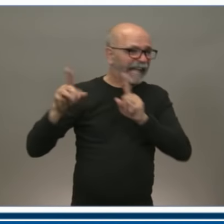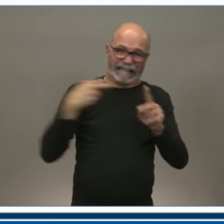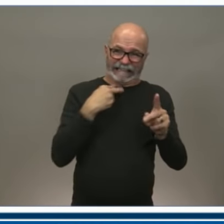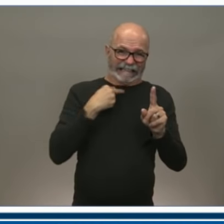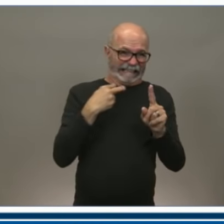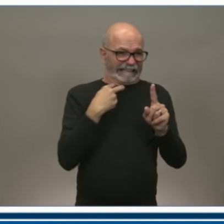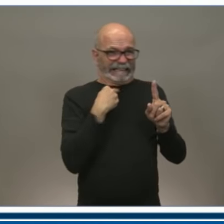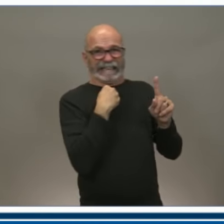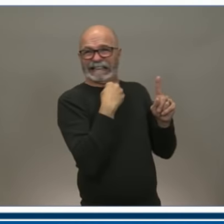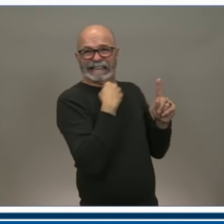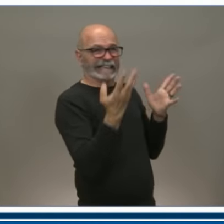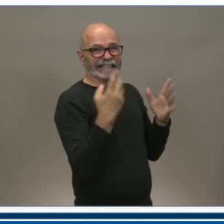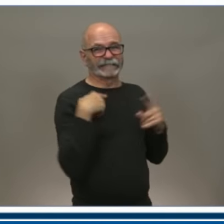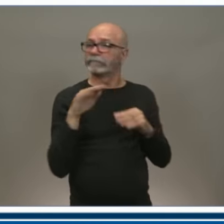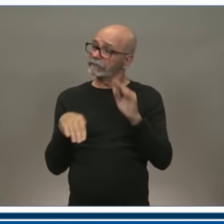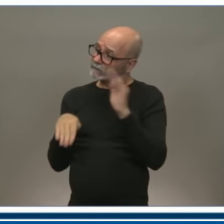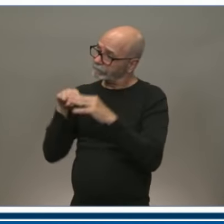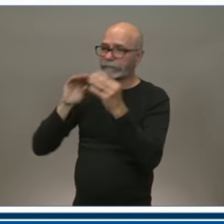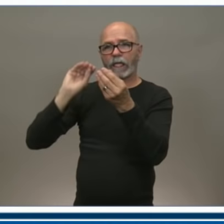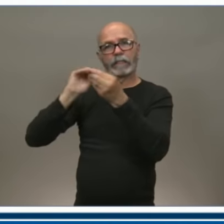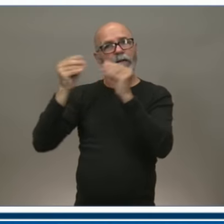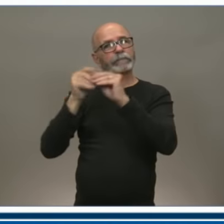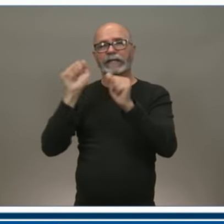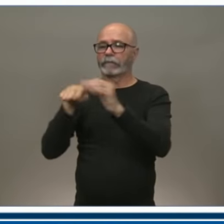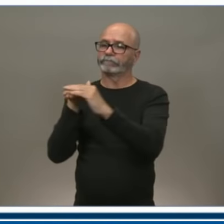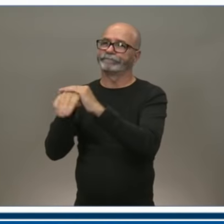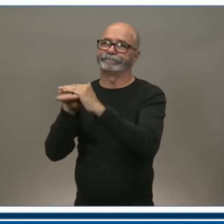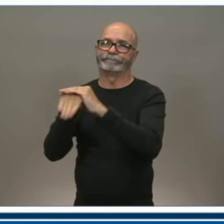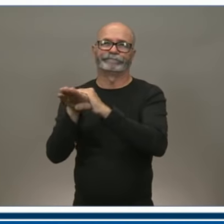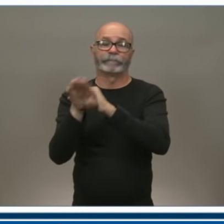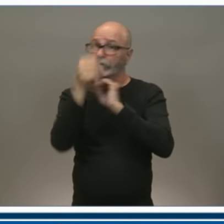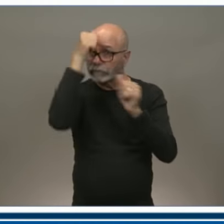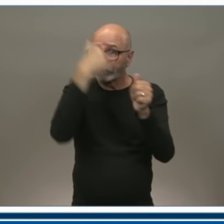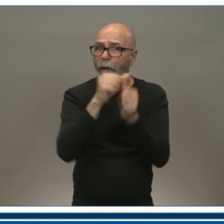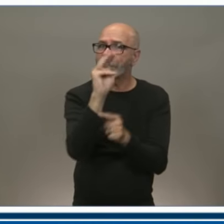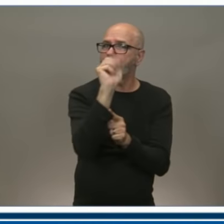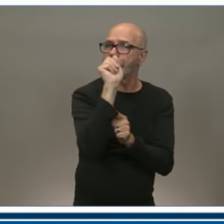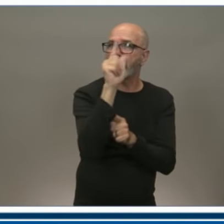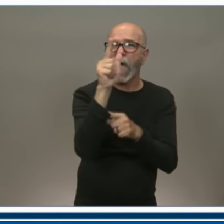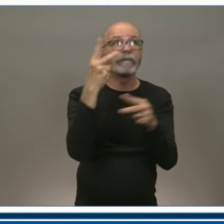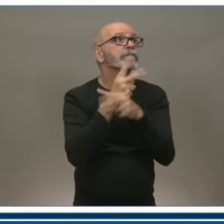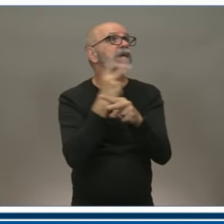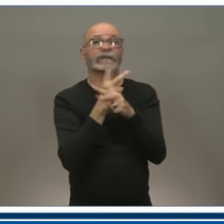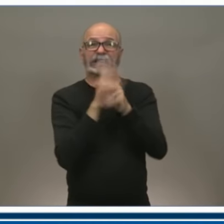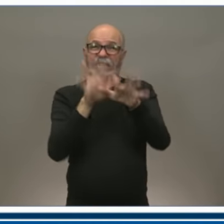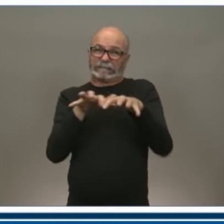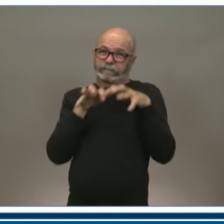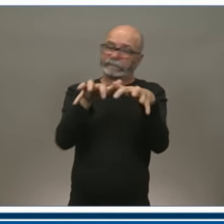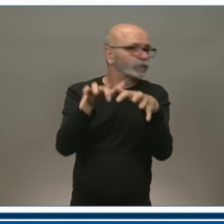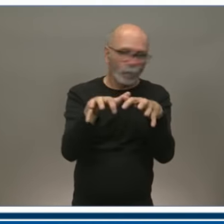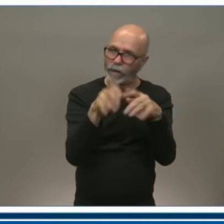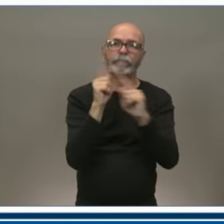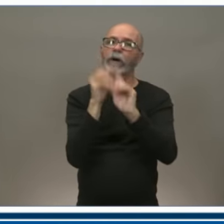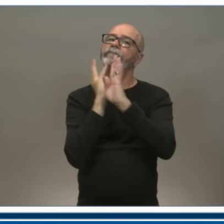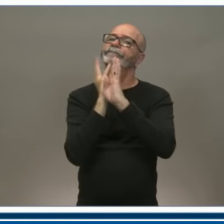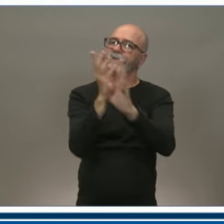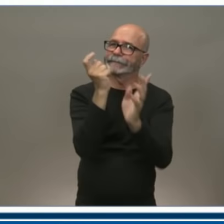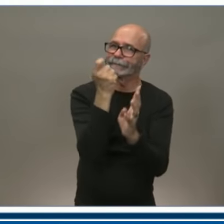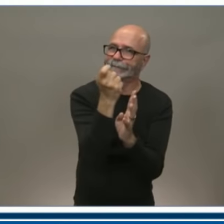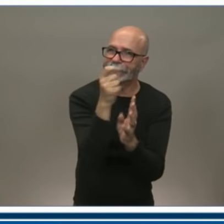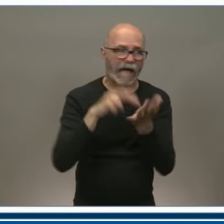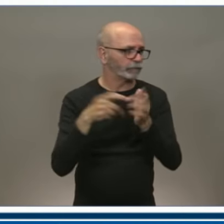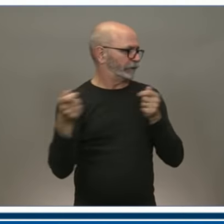can have a maximum number of people in their business. Malls are going to have to figure out, with increasing number of people, how they manage the